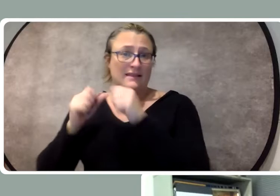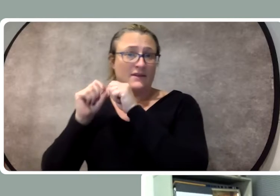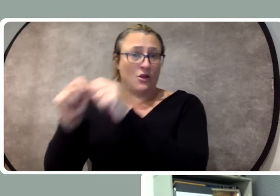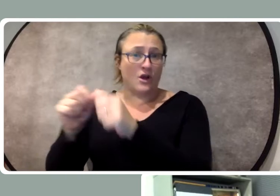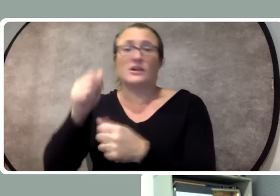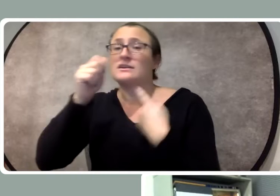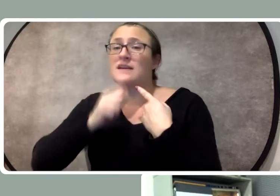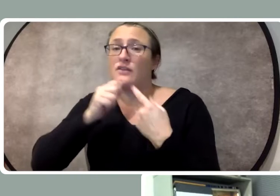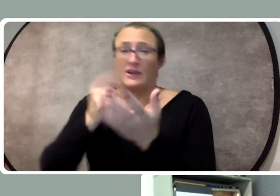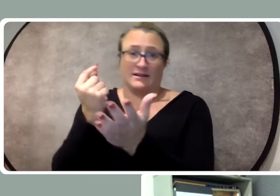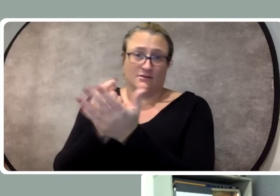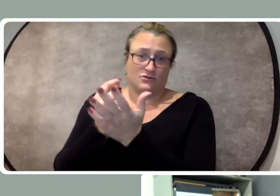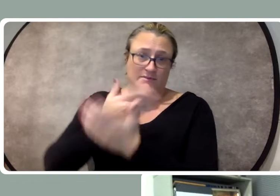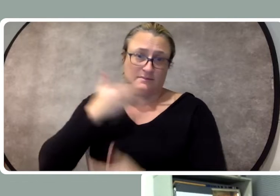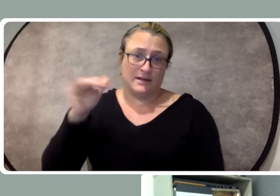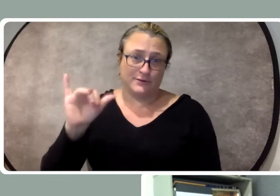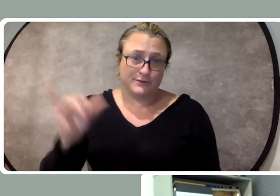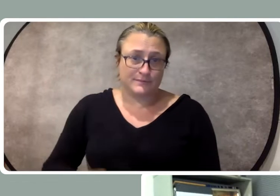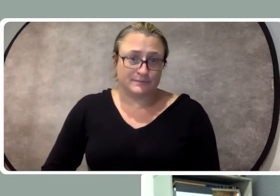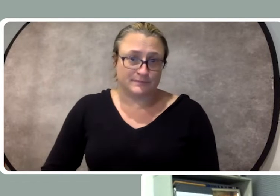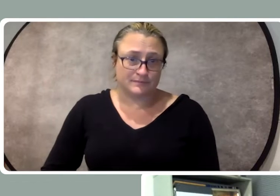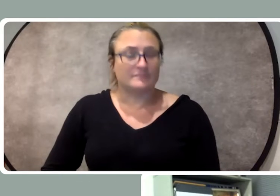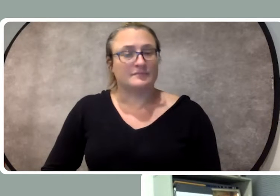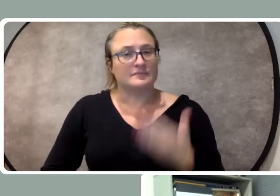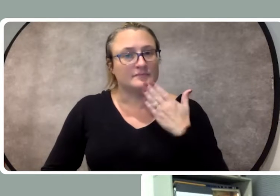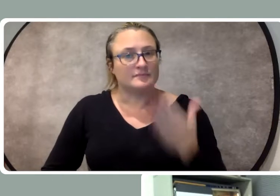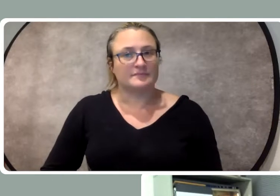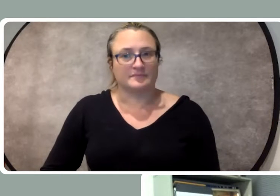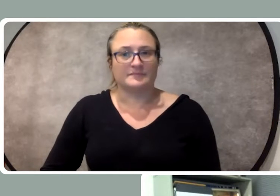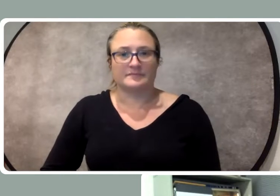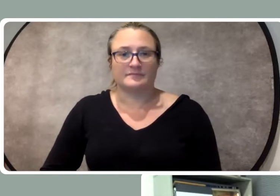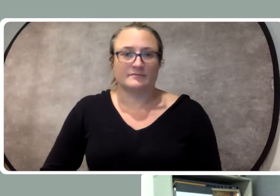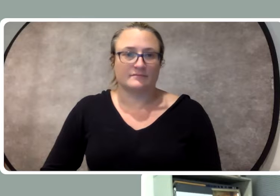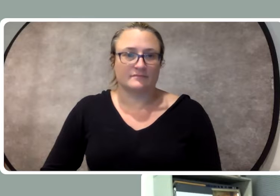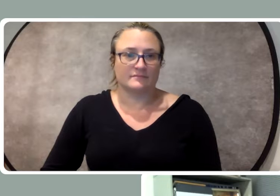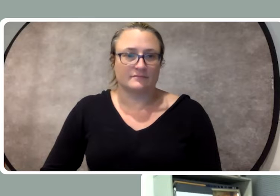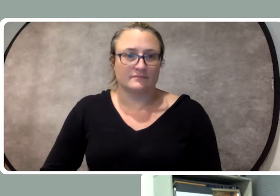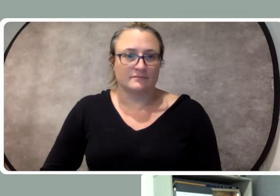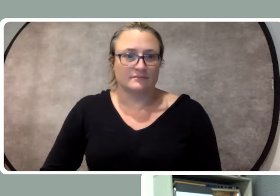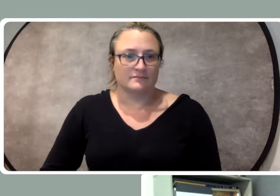treatments better. Thank you for addressing that, Dr. Ademuyiwa.